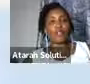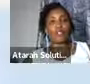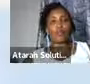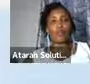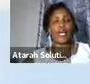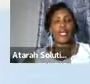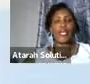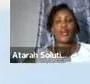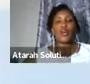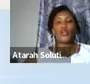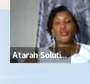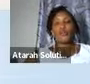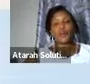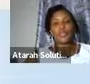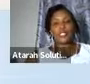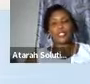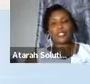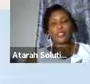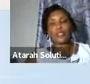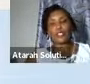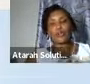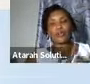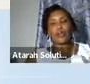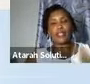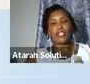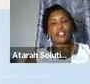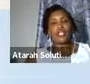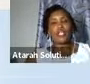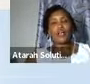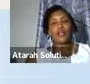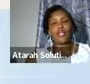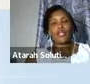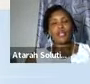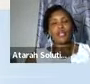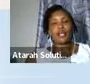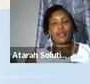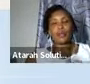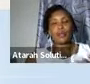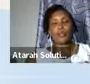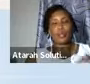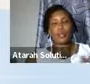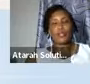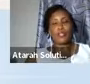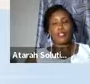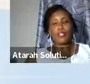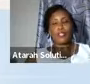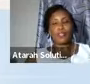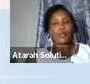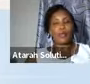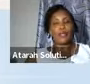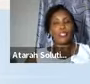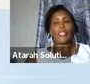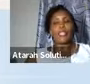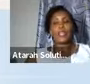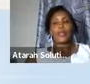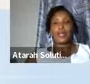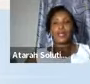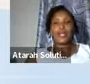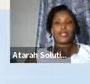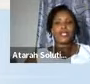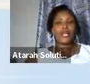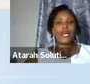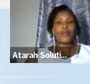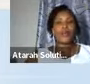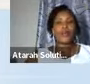of land to buy, or you have property that is looking to be managed, or people to support you in managing your property, then